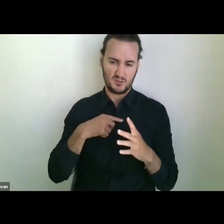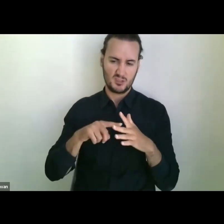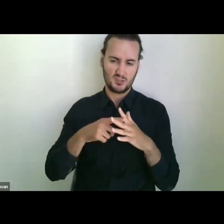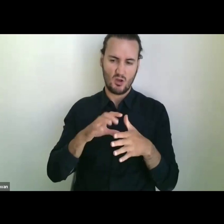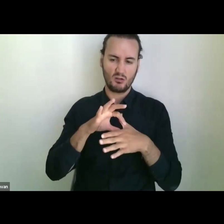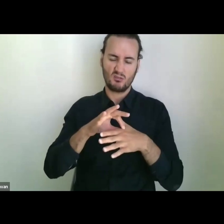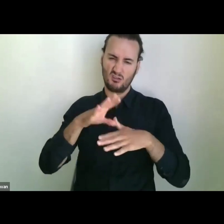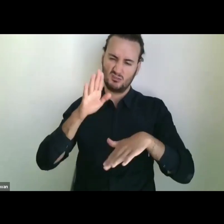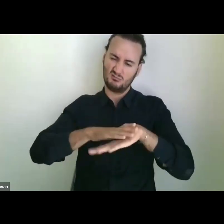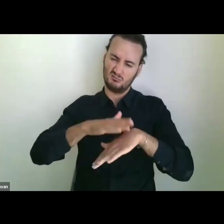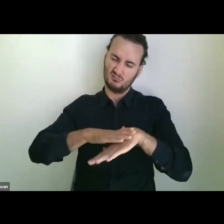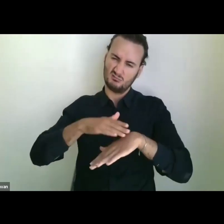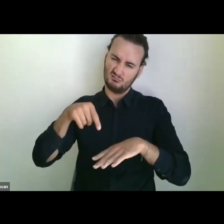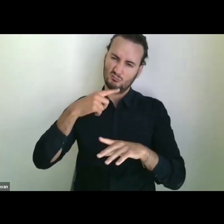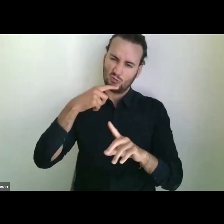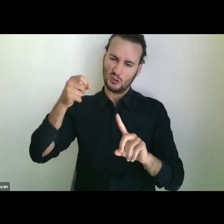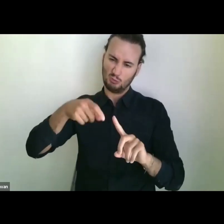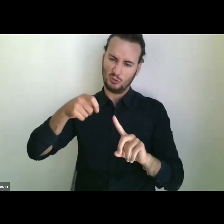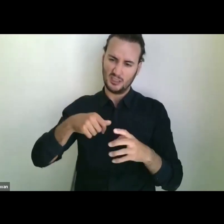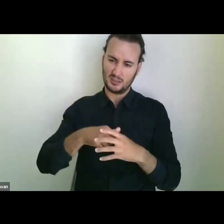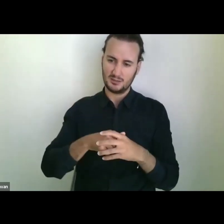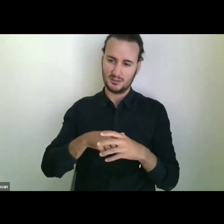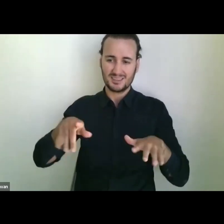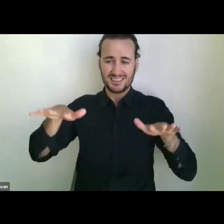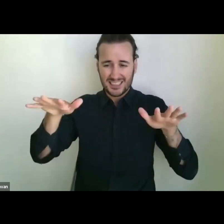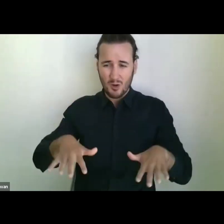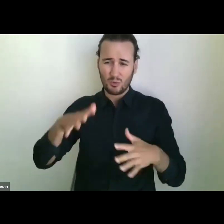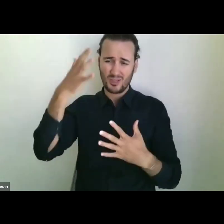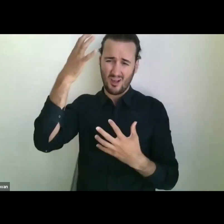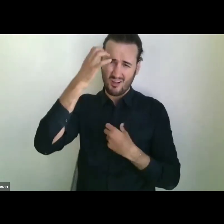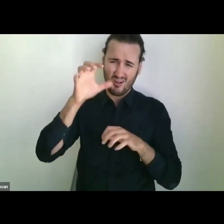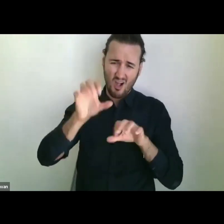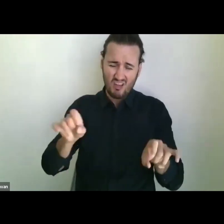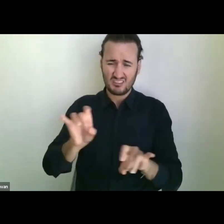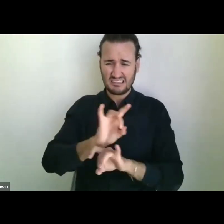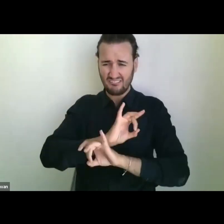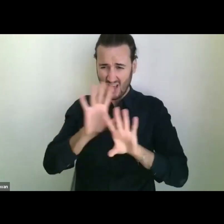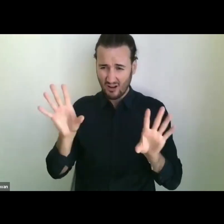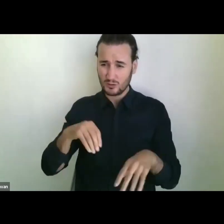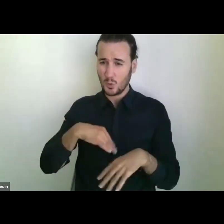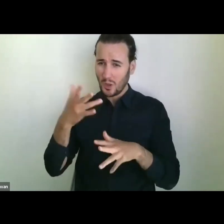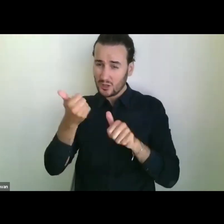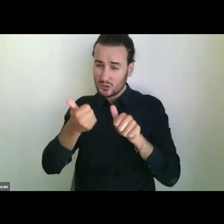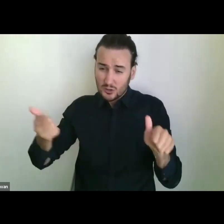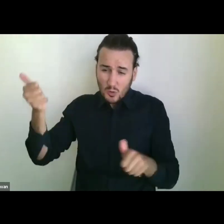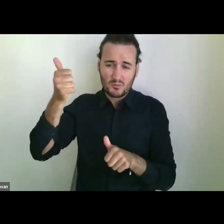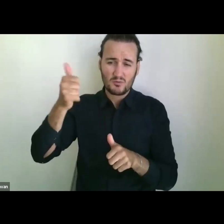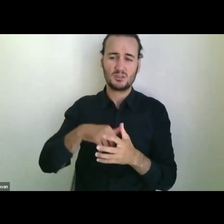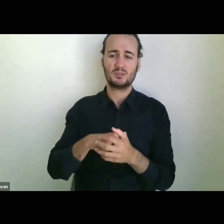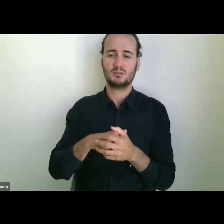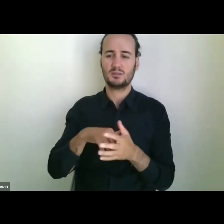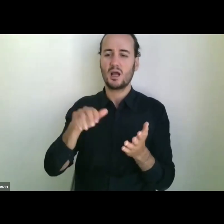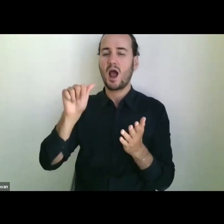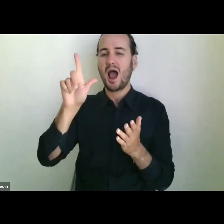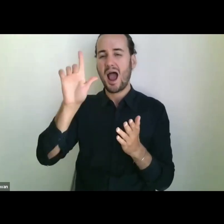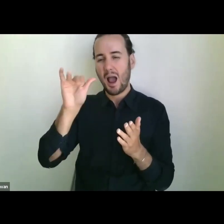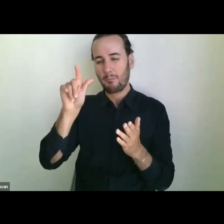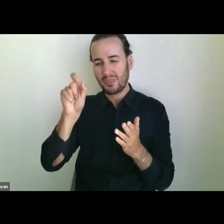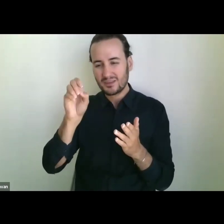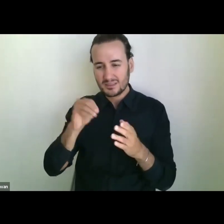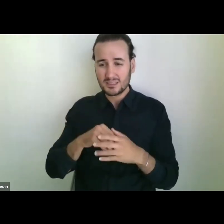includes settler colonial violence, white supremacy, ableism, eugenics,